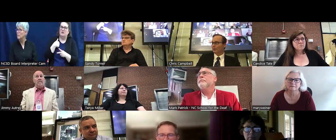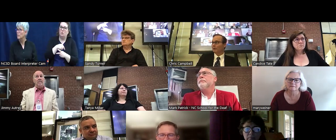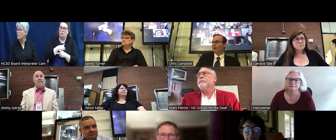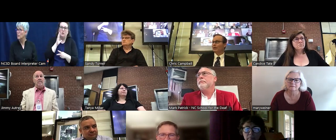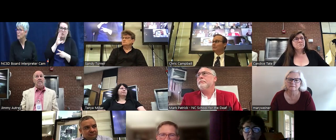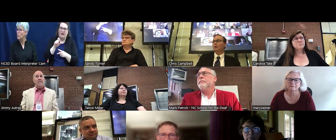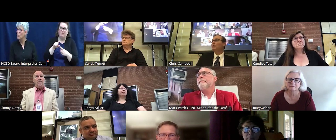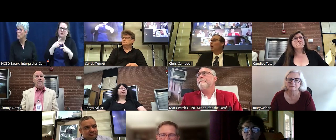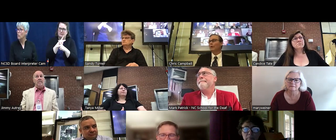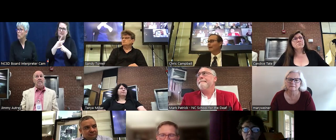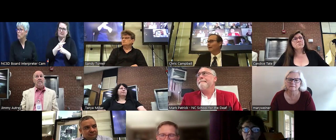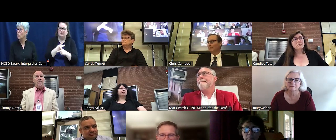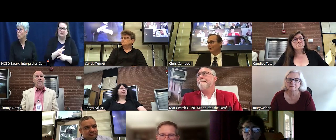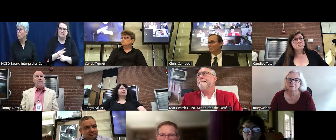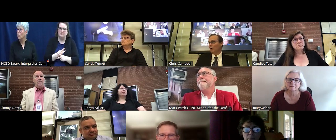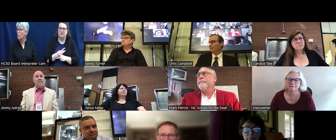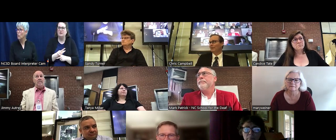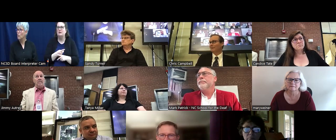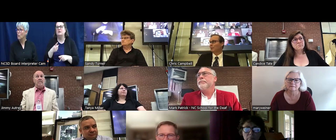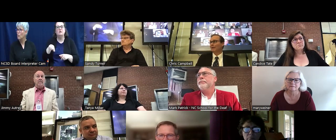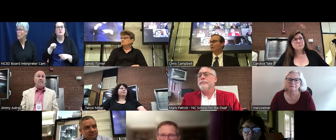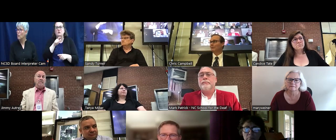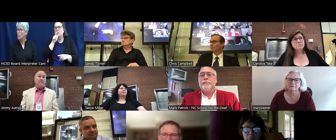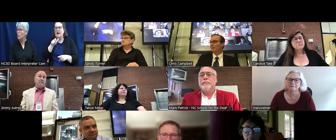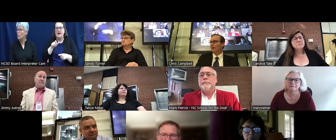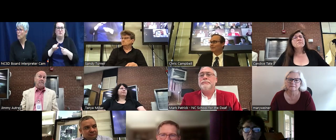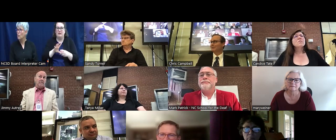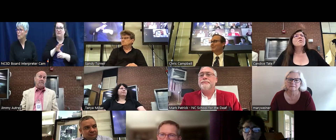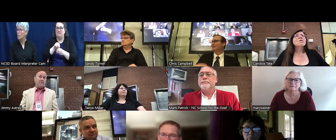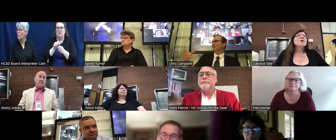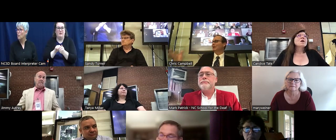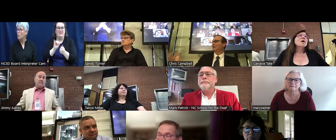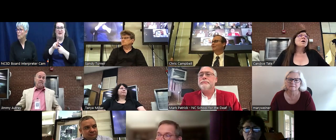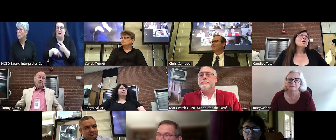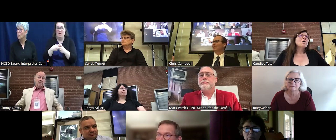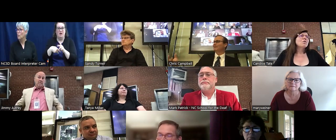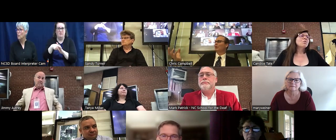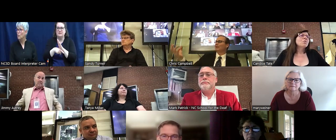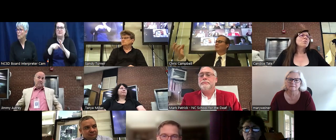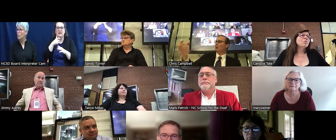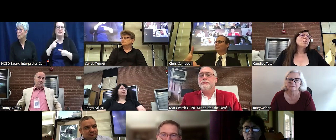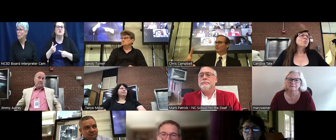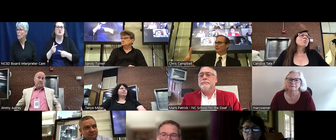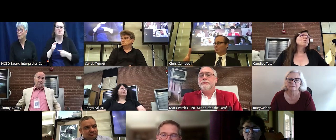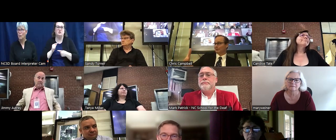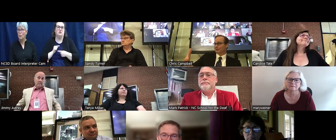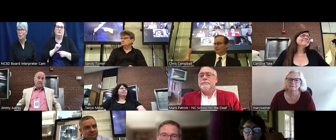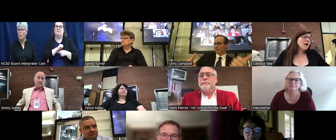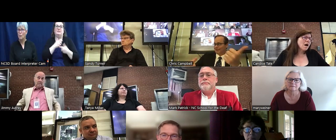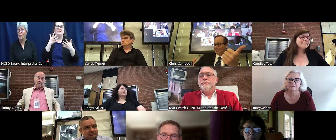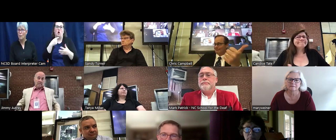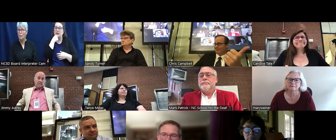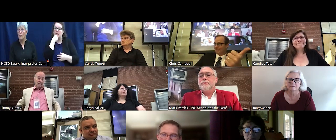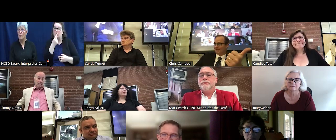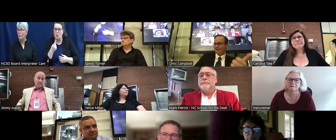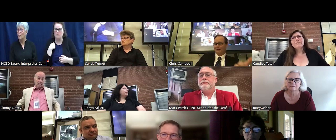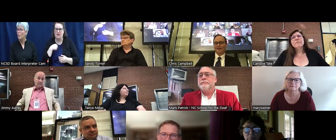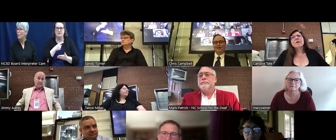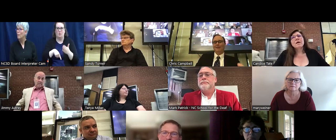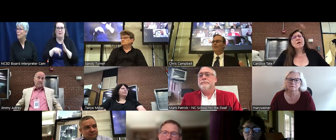through. So you don't need to be involved in the formation of those policies because the General Assembly has already told us what those policies should say,